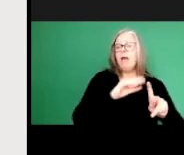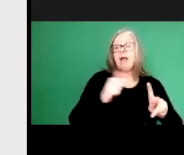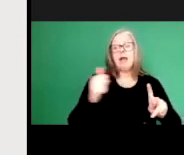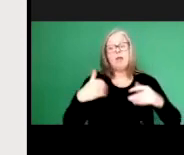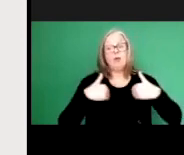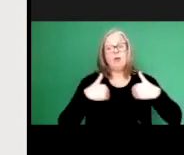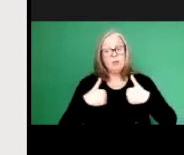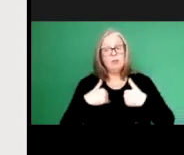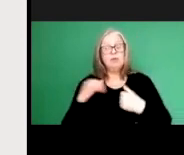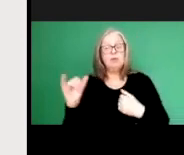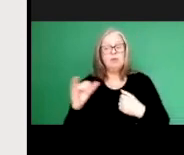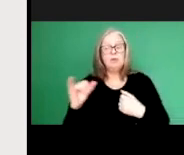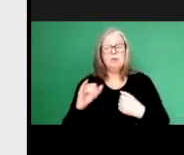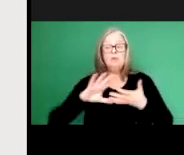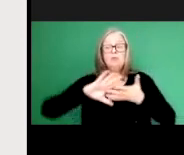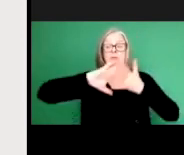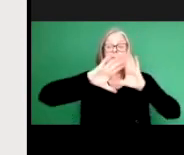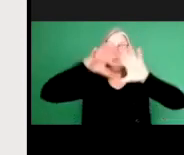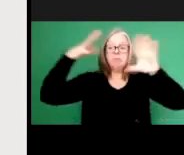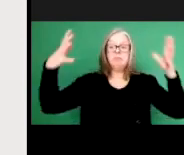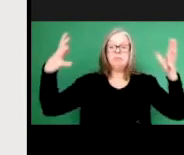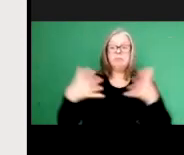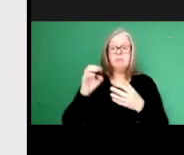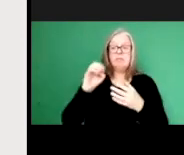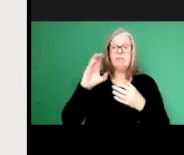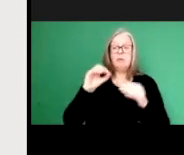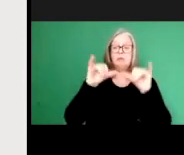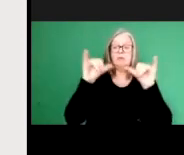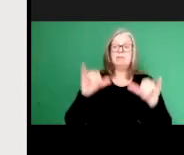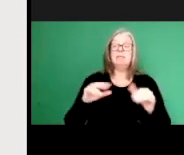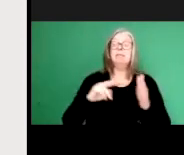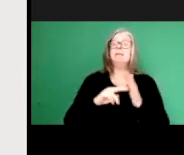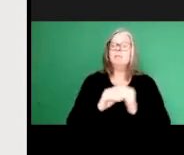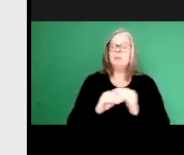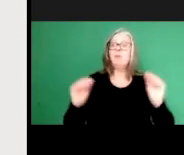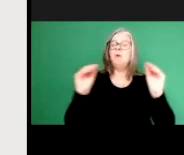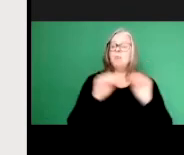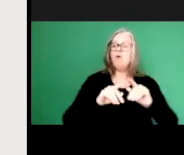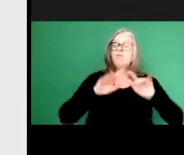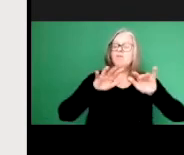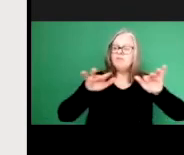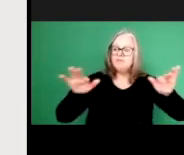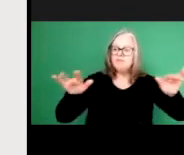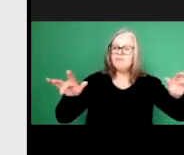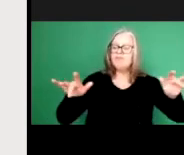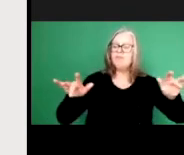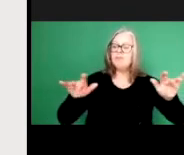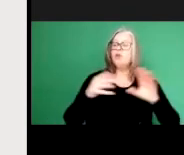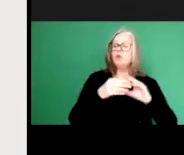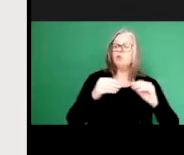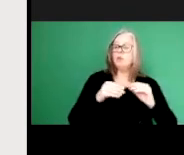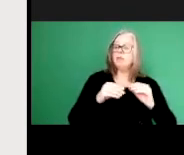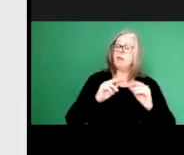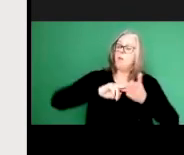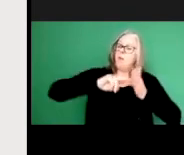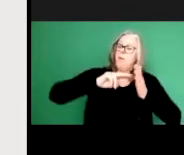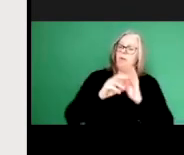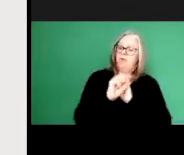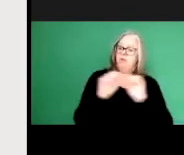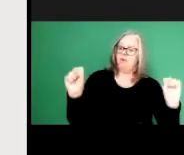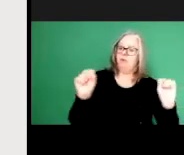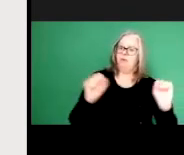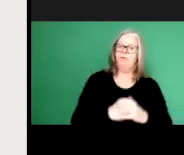agentic ecosystem, then different stories of freedom will emerge from that. Vision. So these, um,